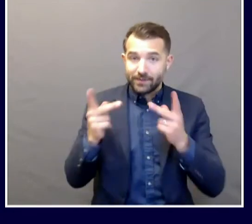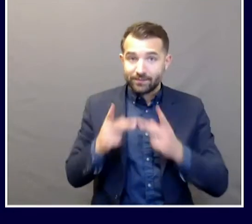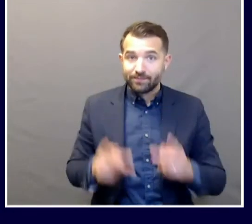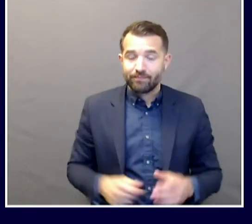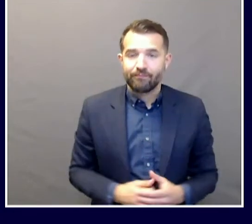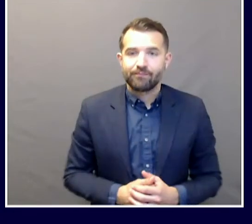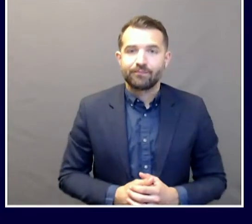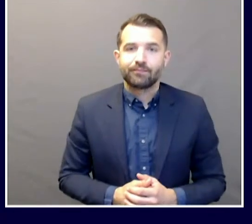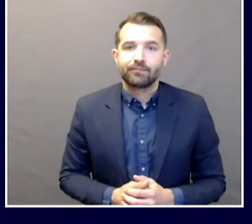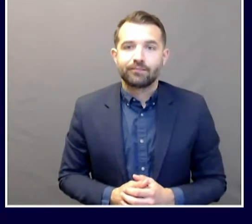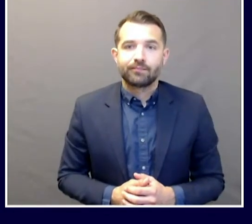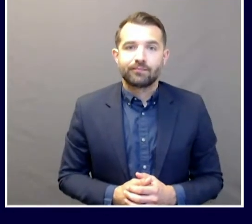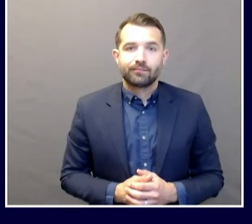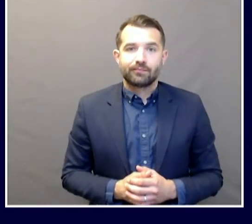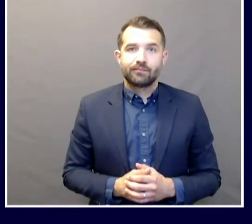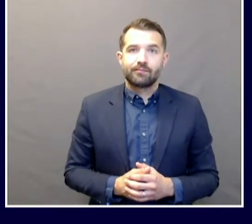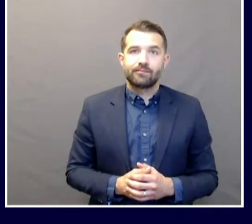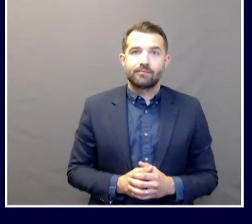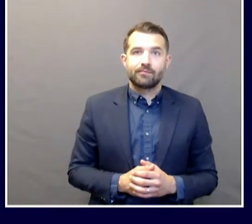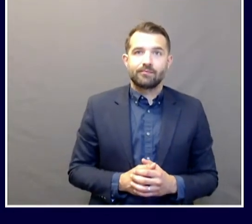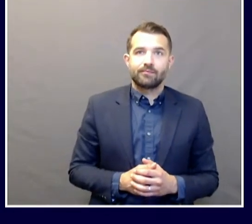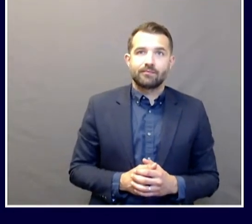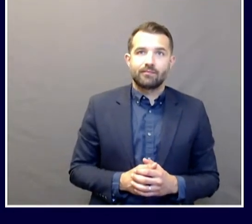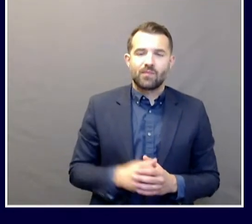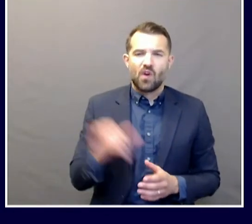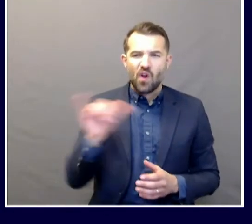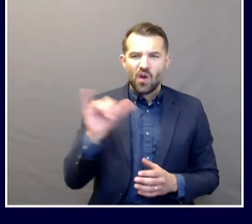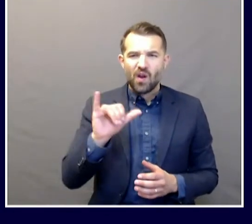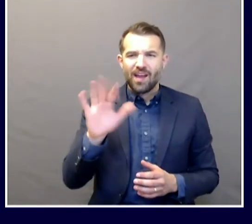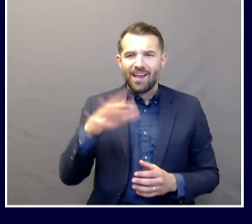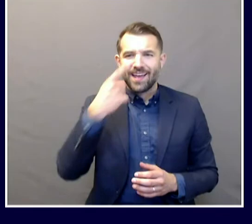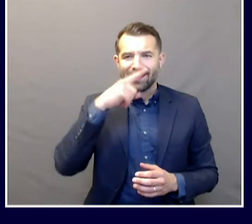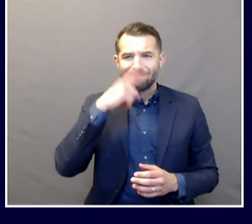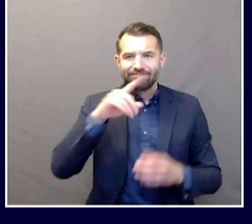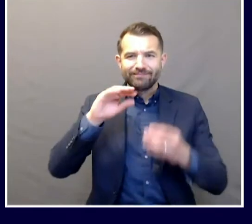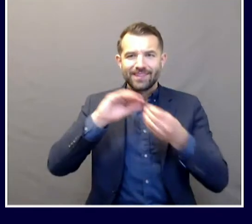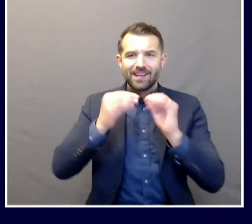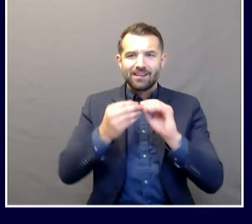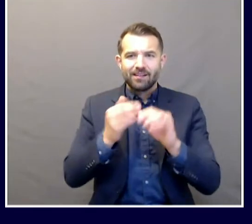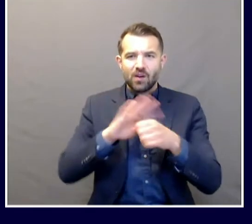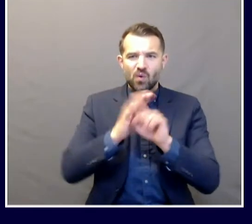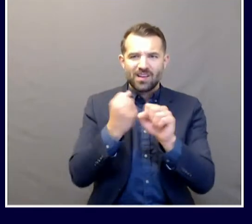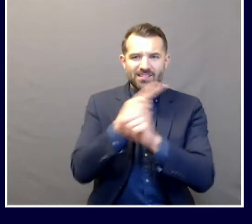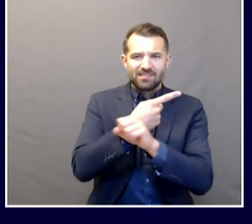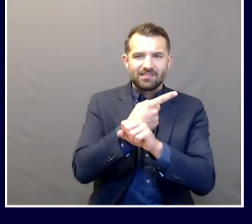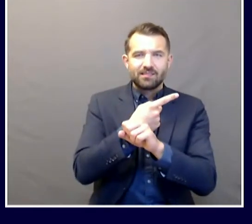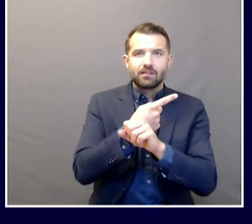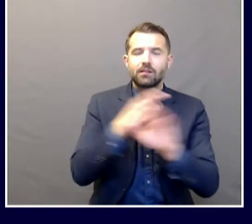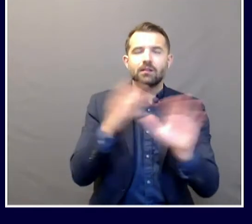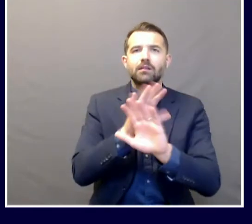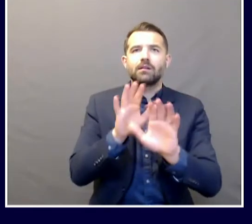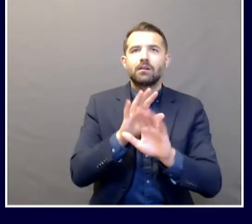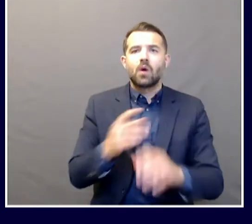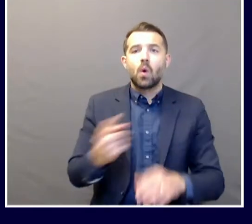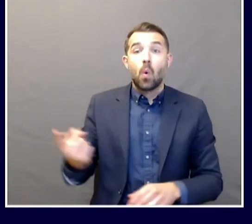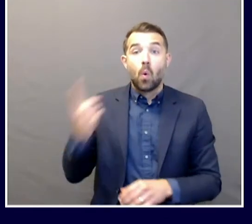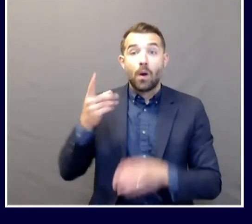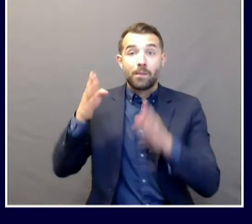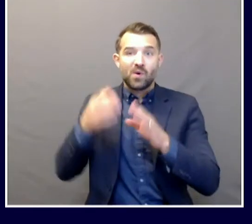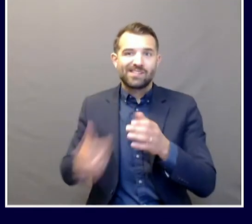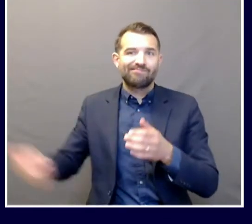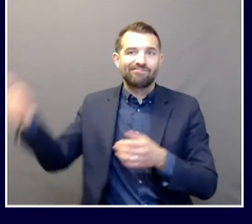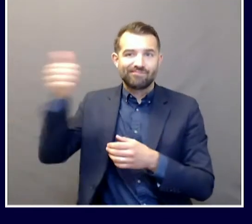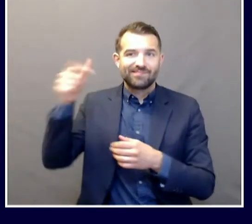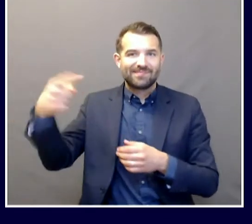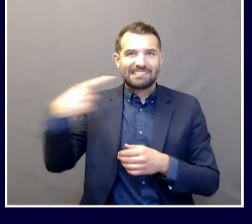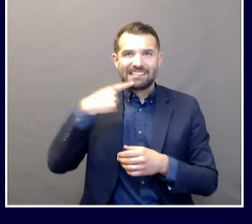variants. I heard from one official who suspected the reason it's the cases in Androscoggin County are so high